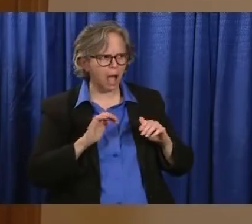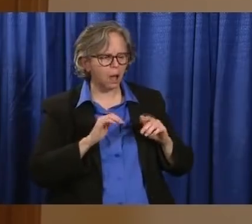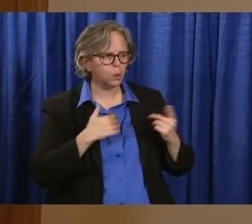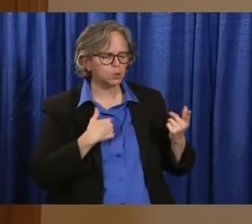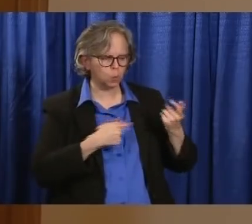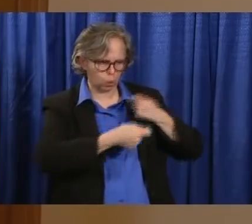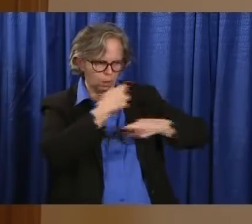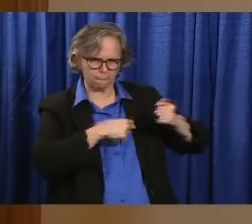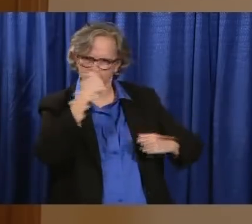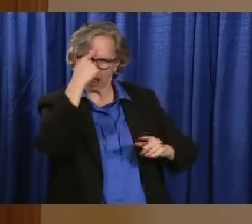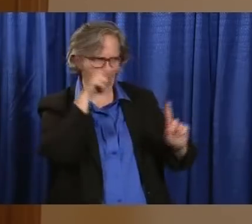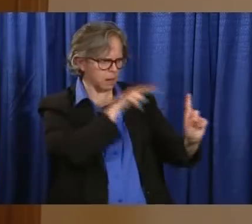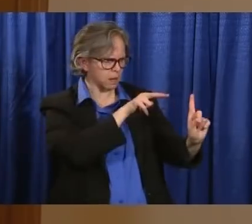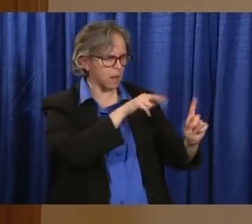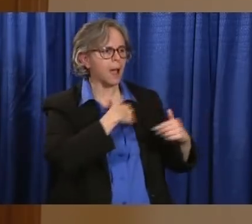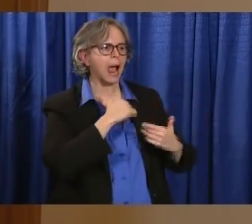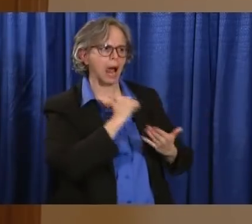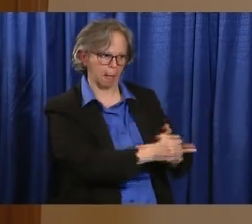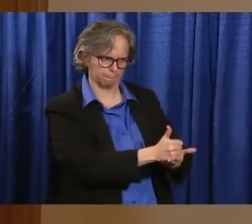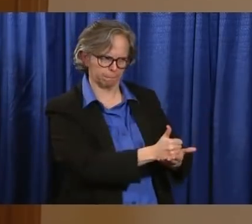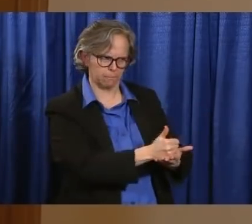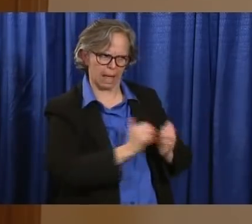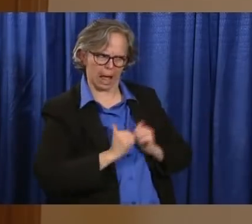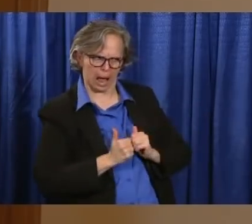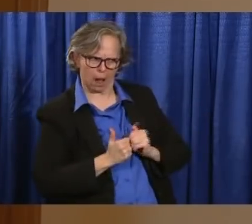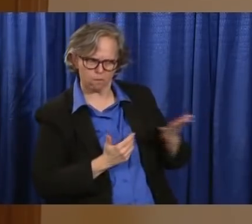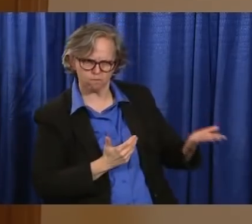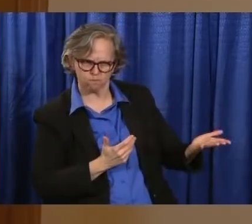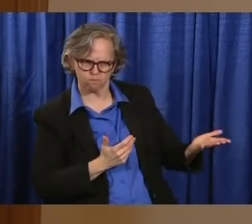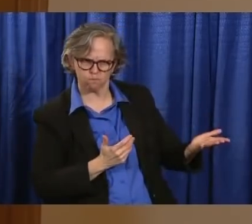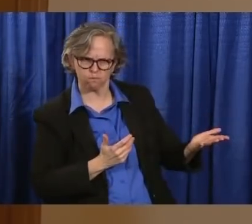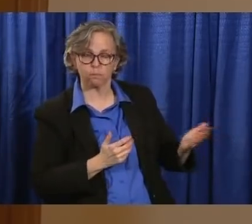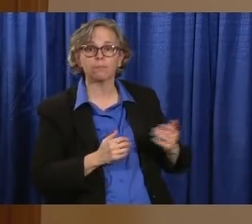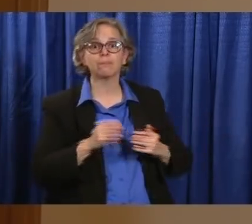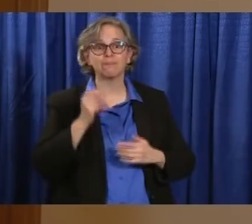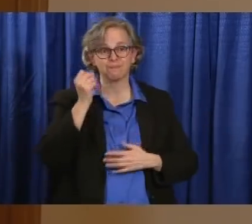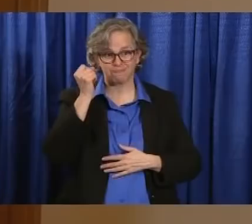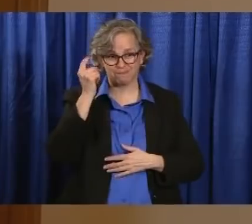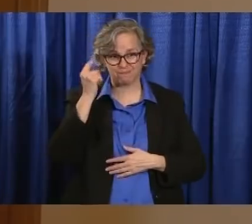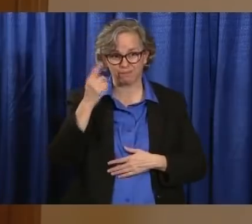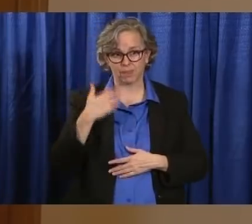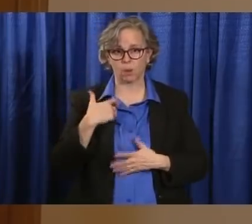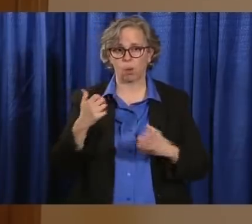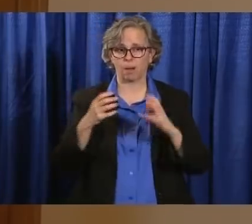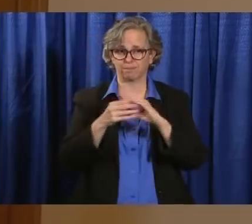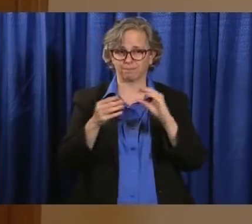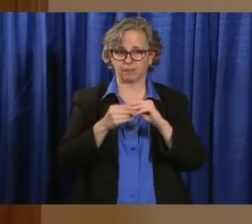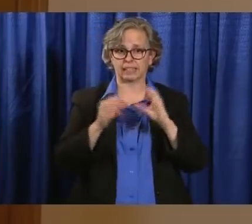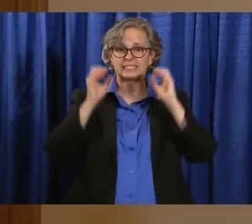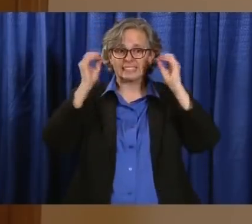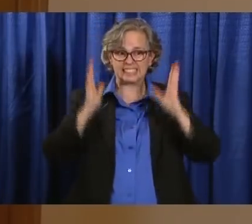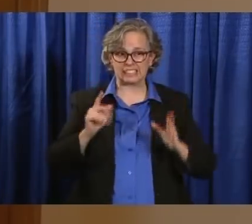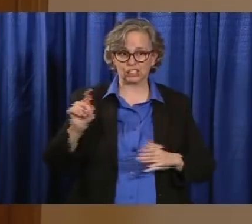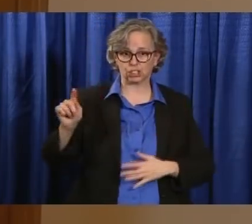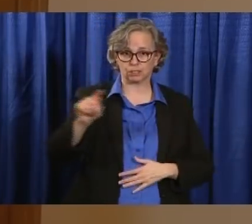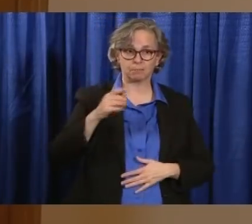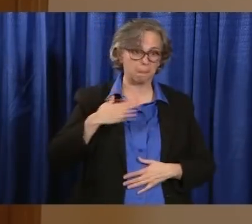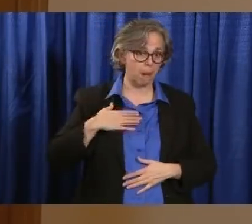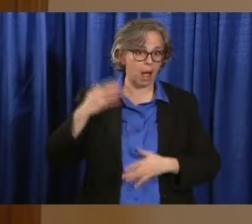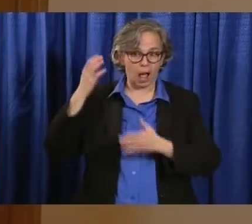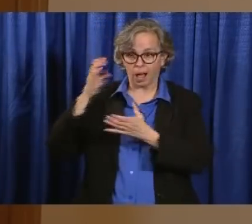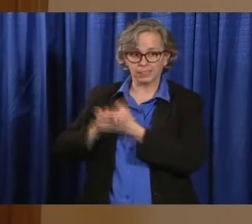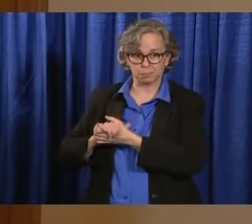of teachers. My husband is a 35-year teacher. Many of our children are teachers, one at the university